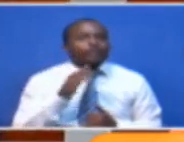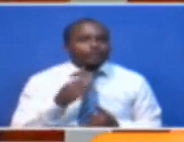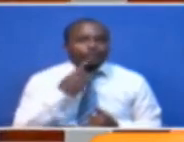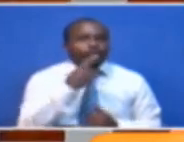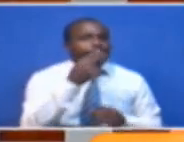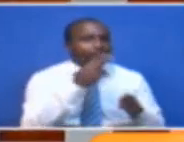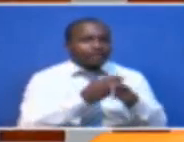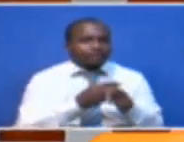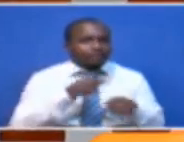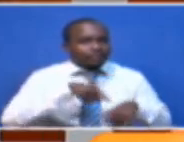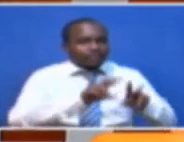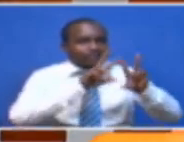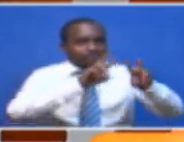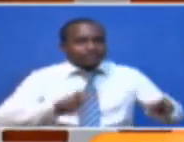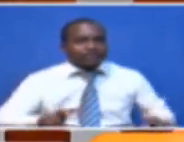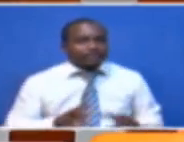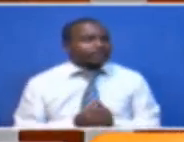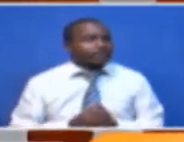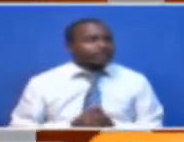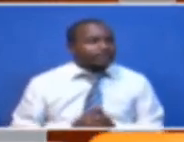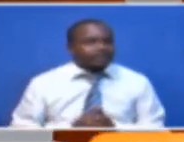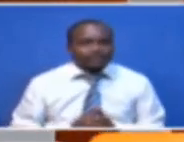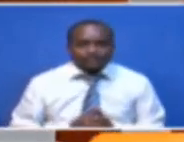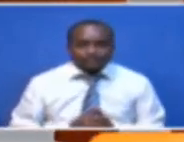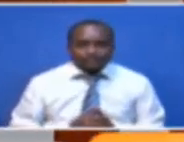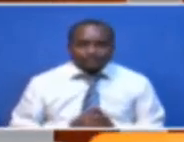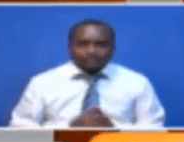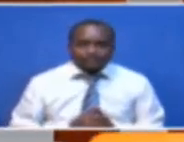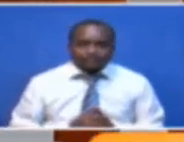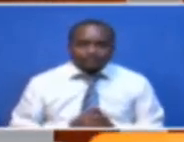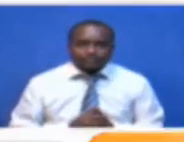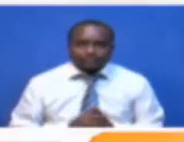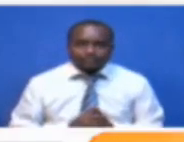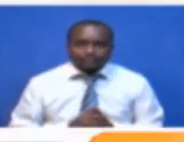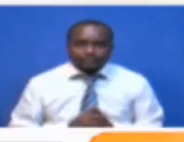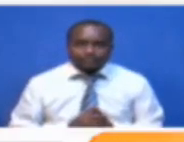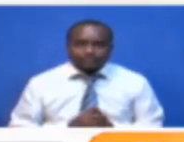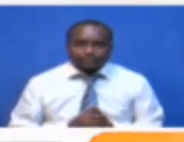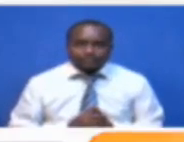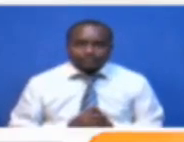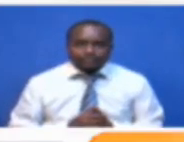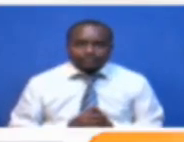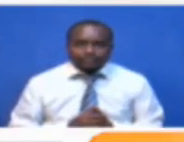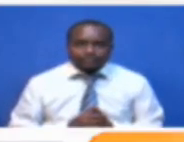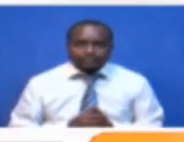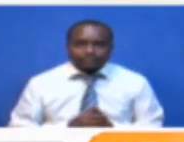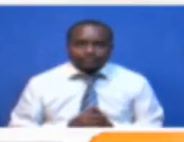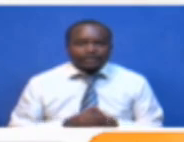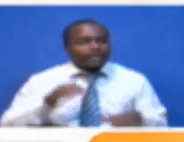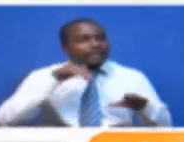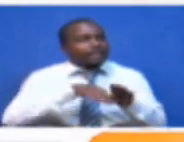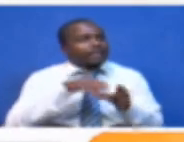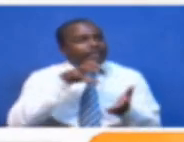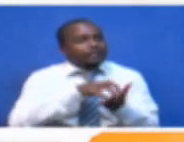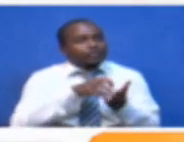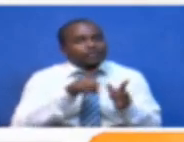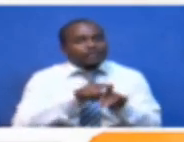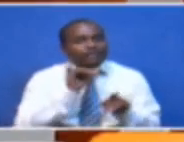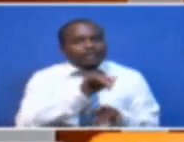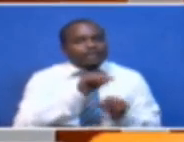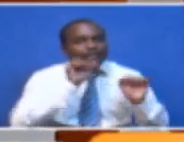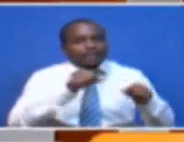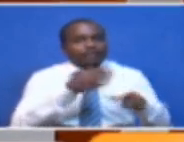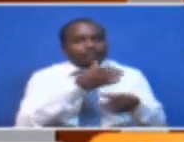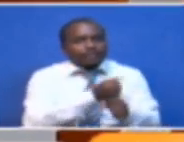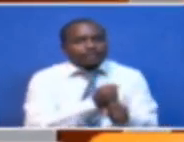research. Do your research. Is that right? Yeah. But now, in such a situation, can you trust